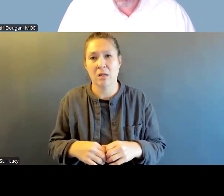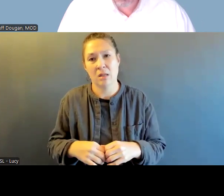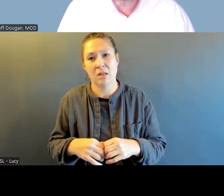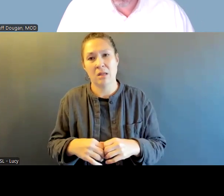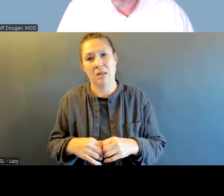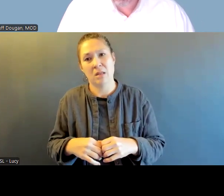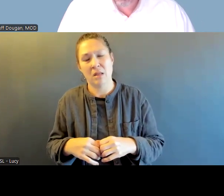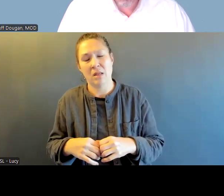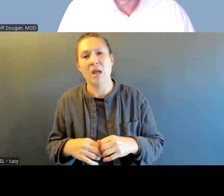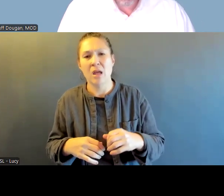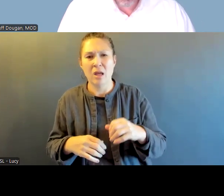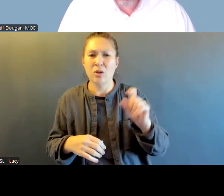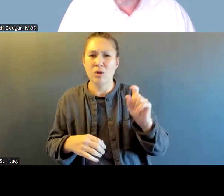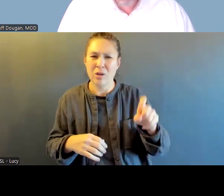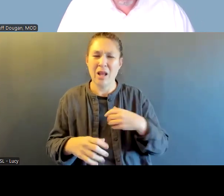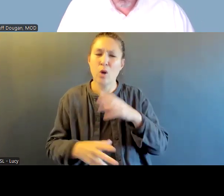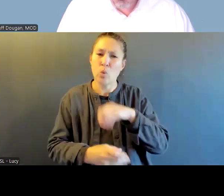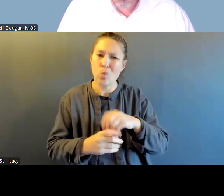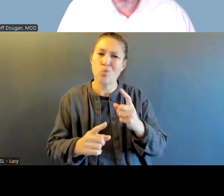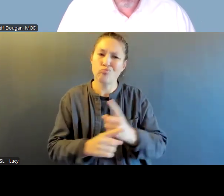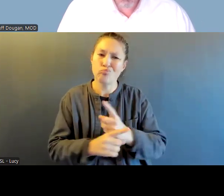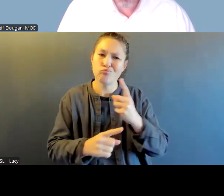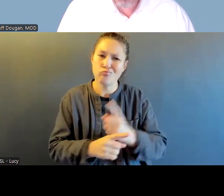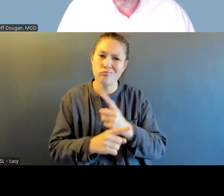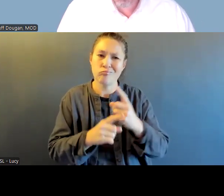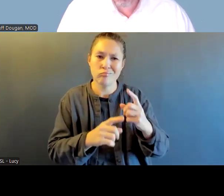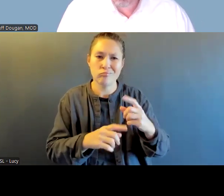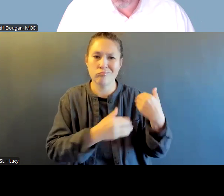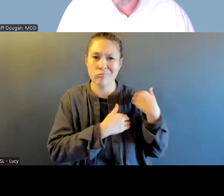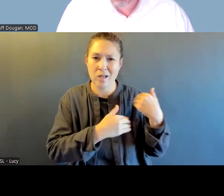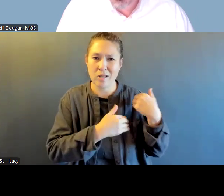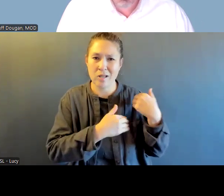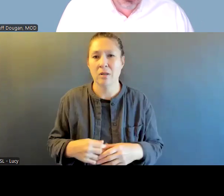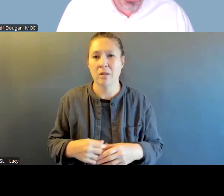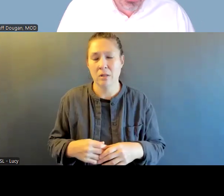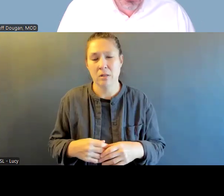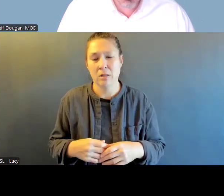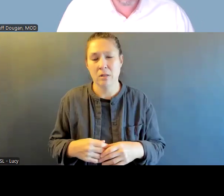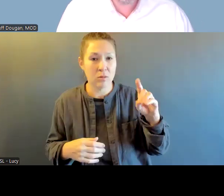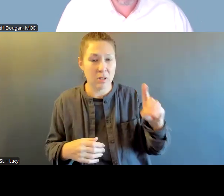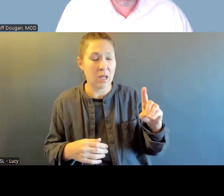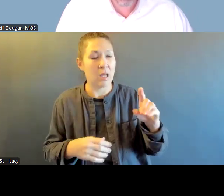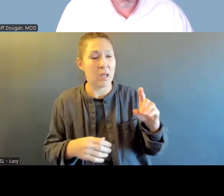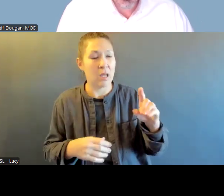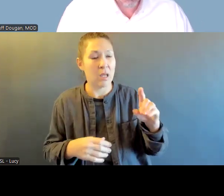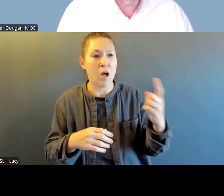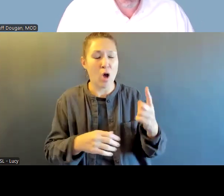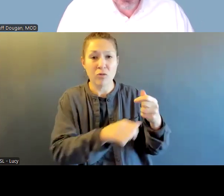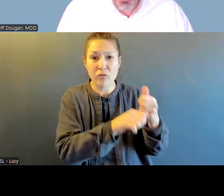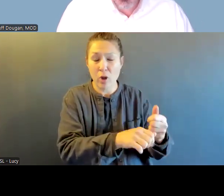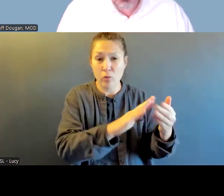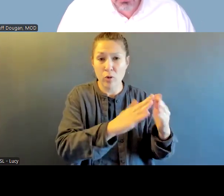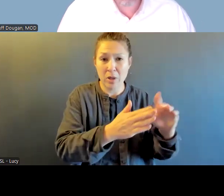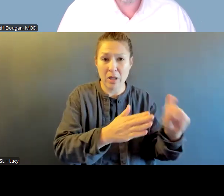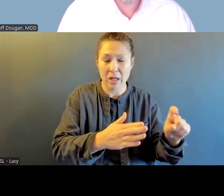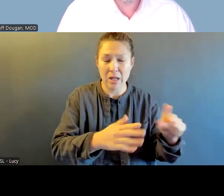and responsibilities. These practical tasks and duties ensure that the COD remains responsive to community needs while fulfilling, its